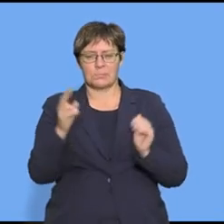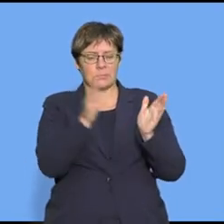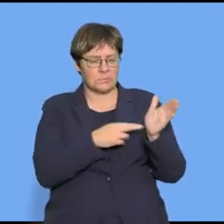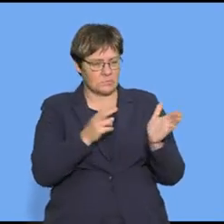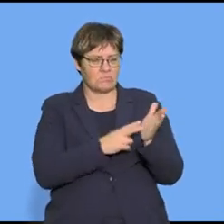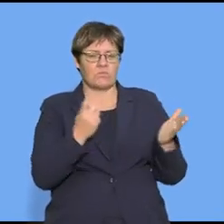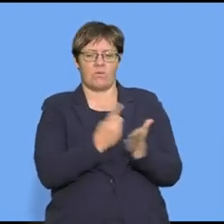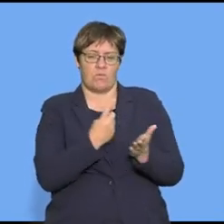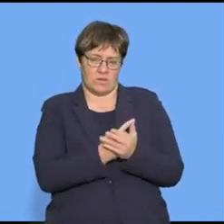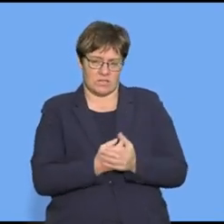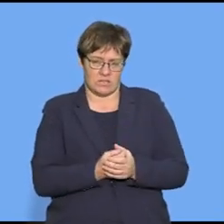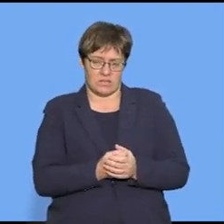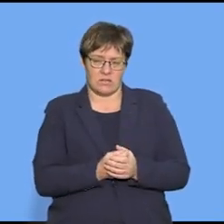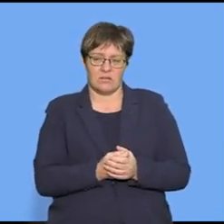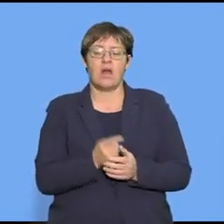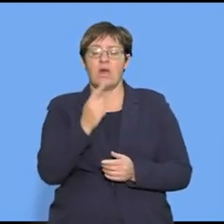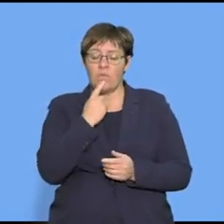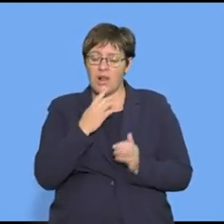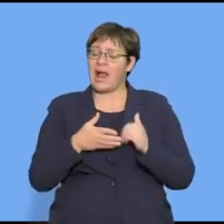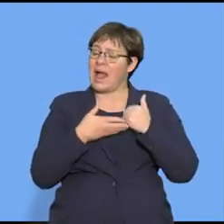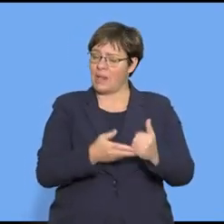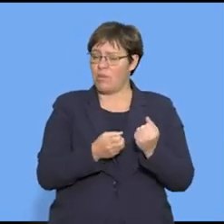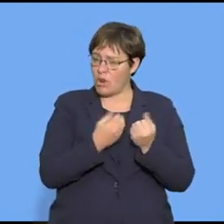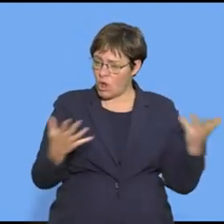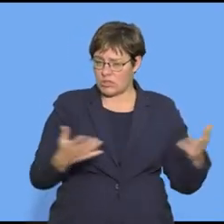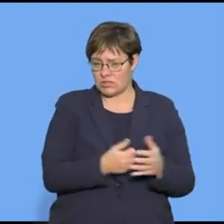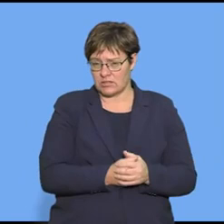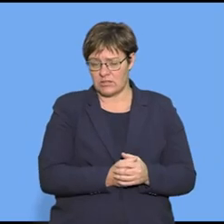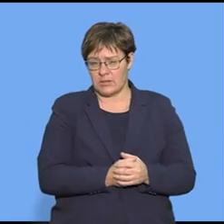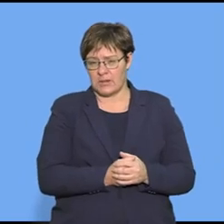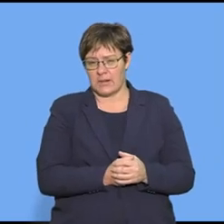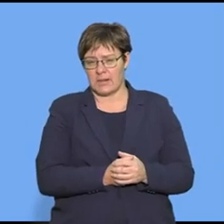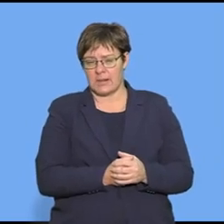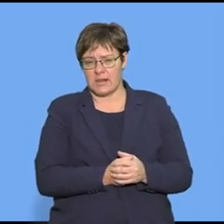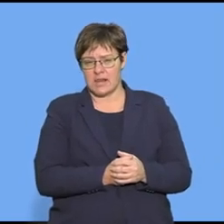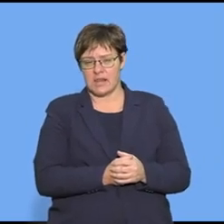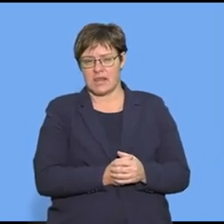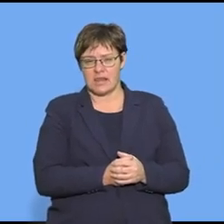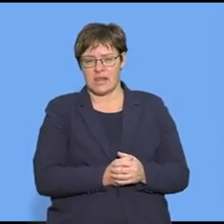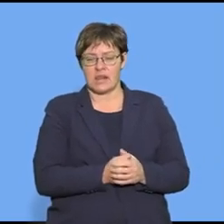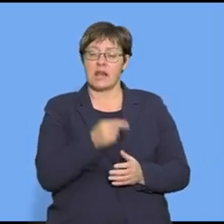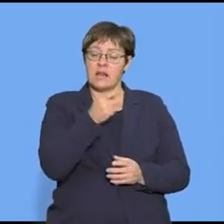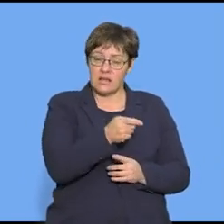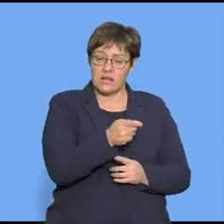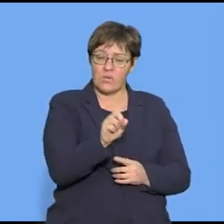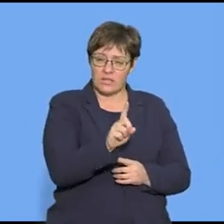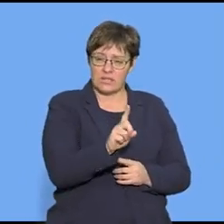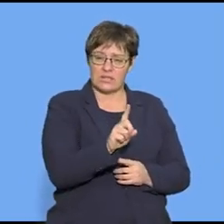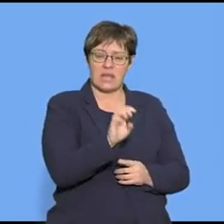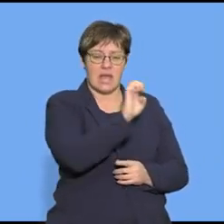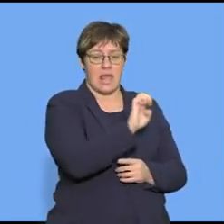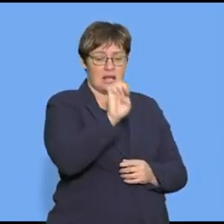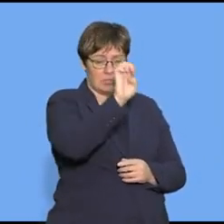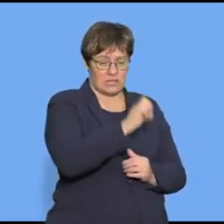this. Guys, I promise you, it will really serve you a great purpose if you do. So this is normally our